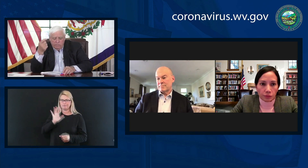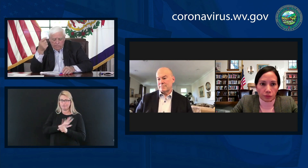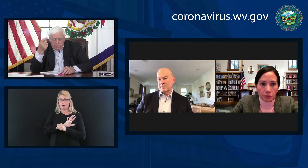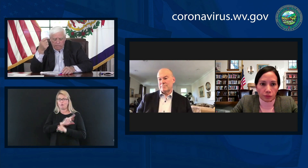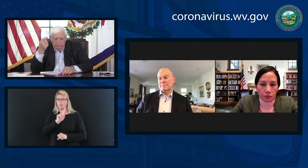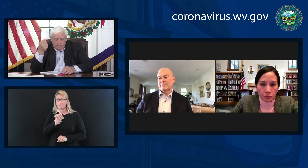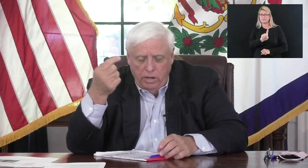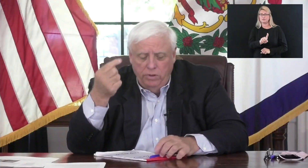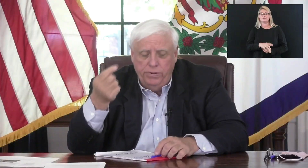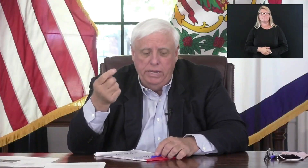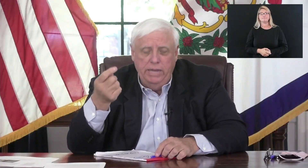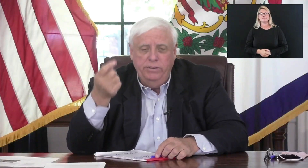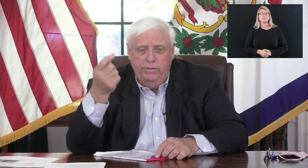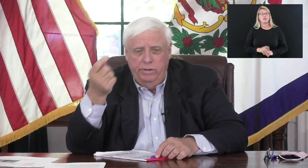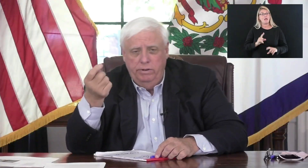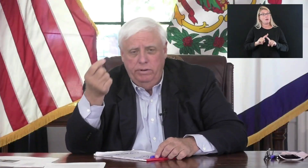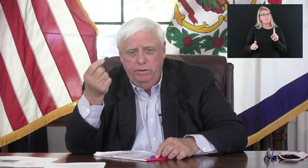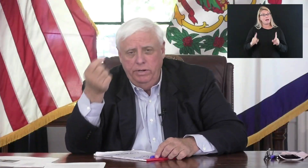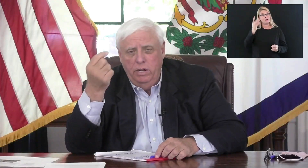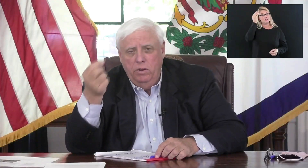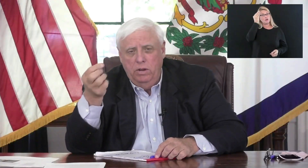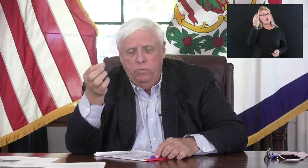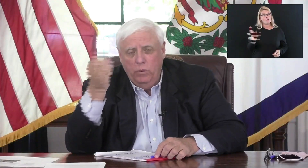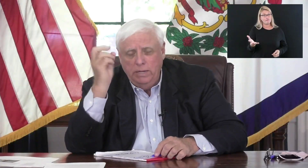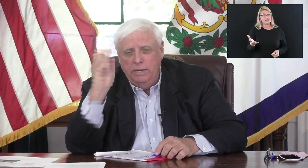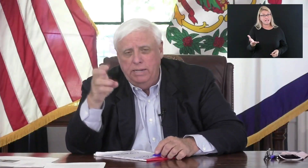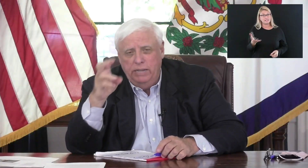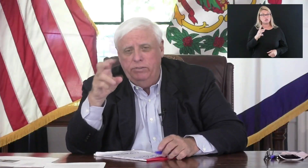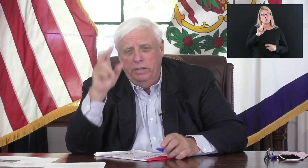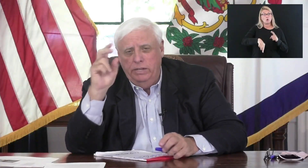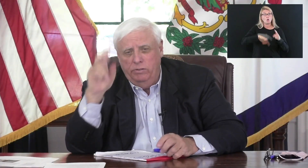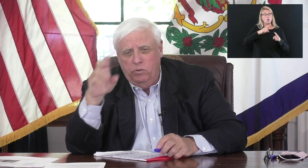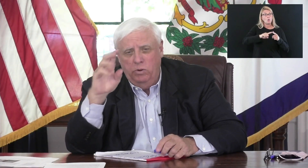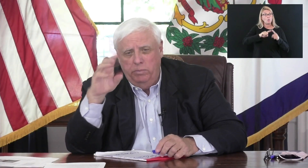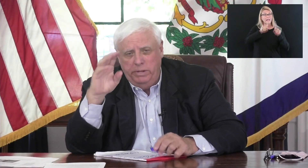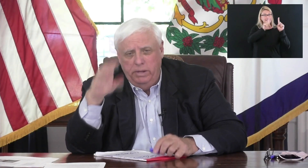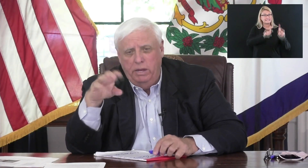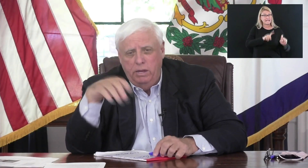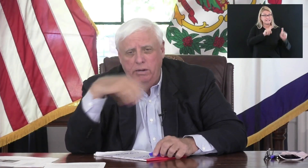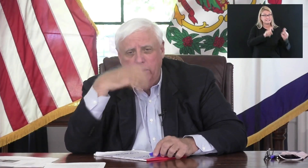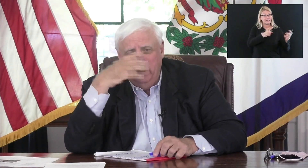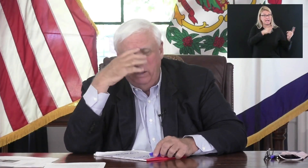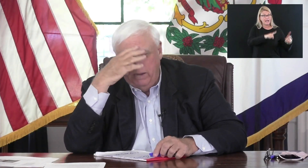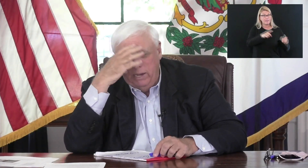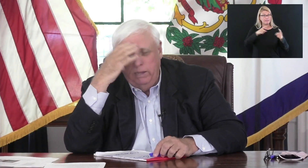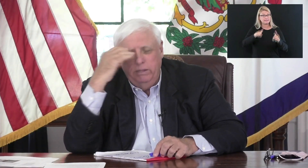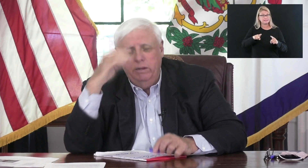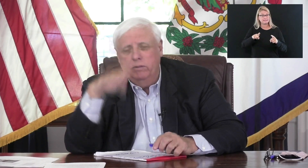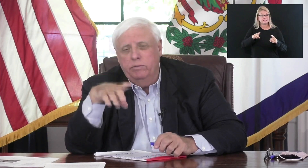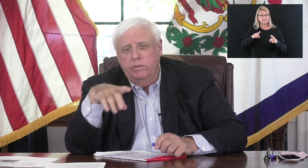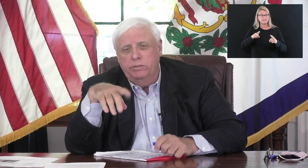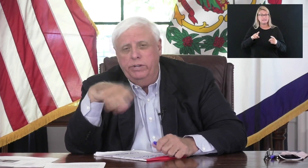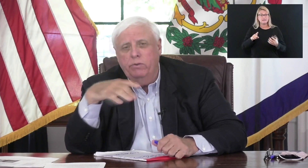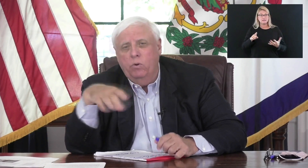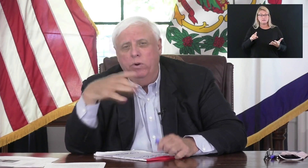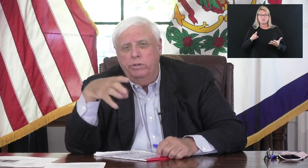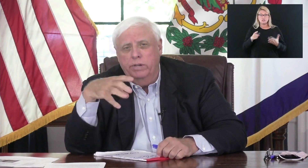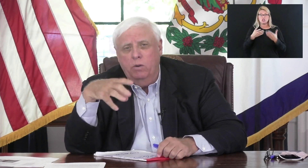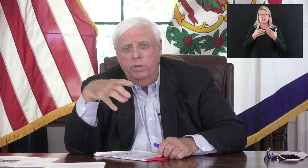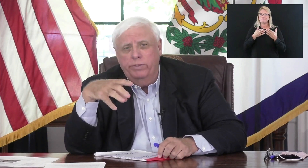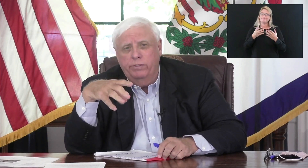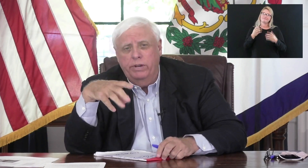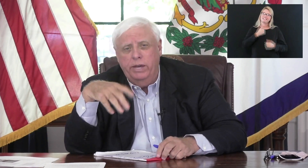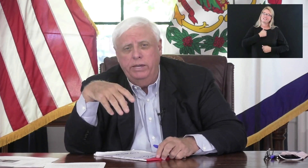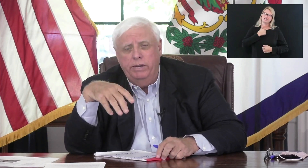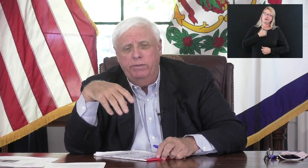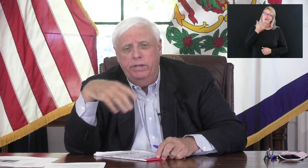far as notification, of when the testing is going to be done, General Hoyer's not